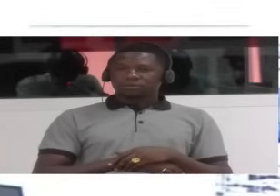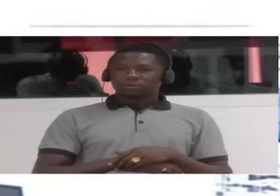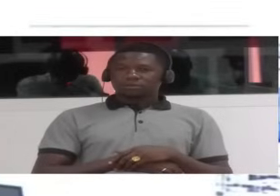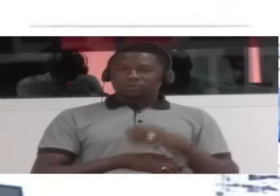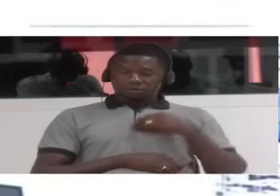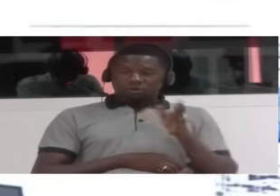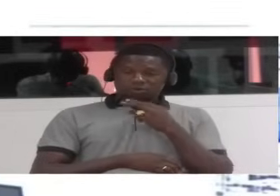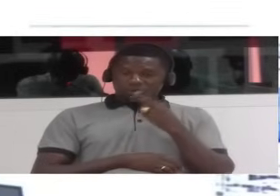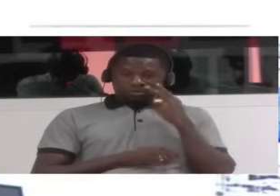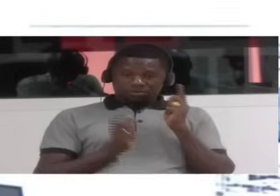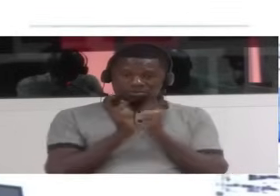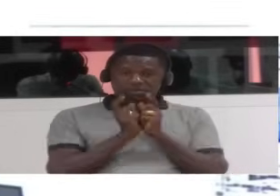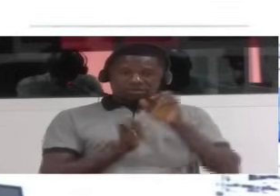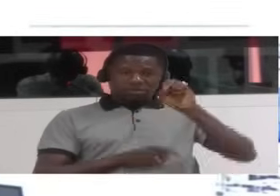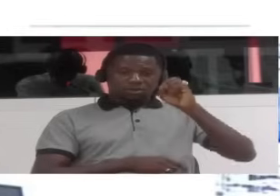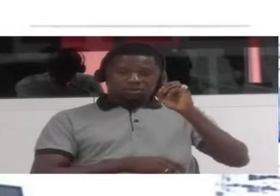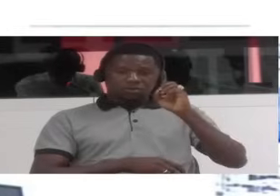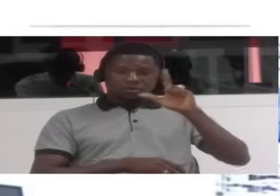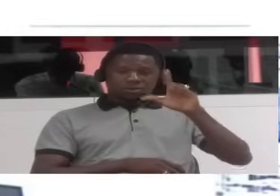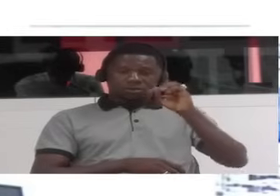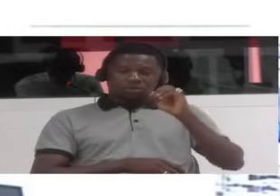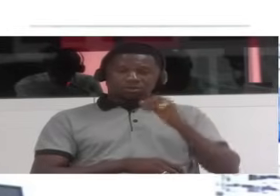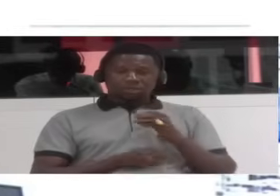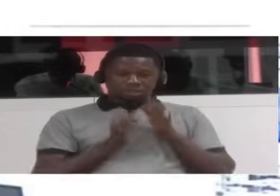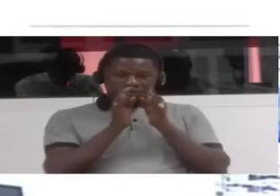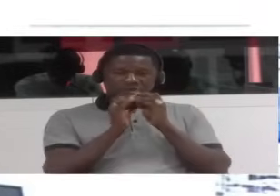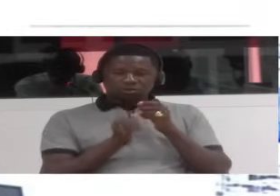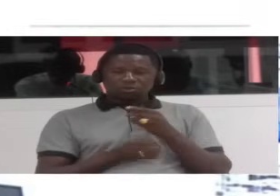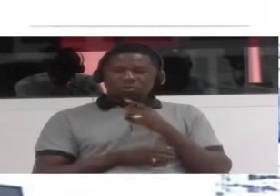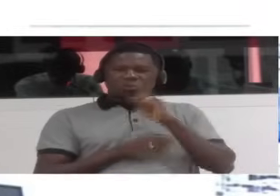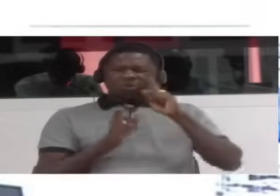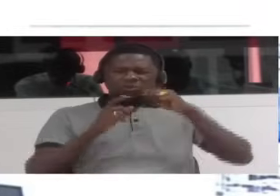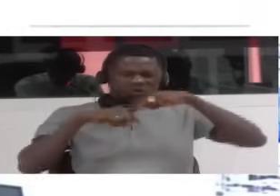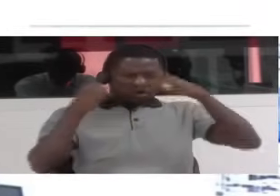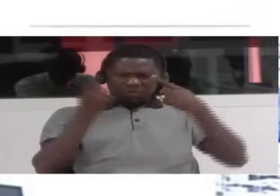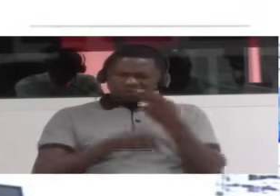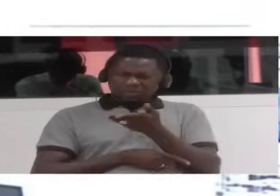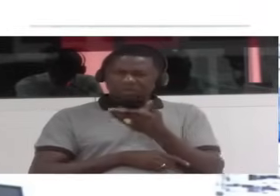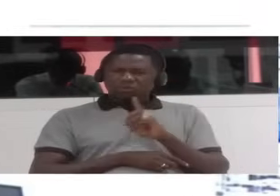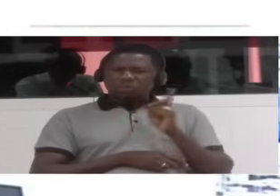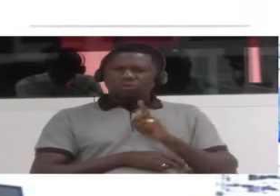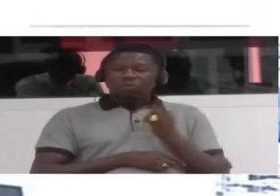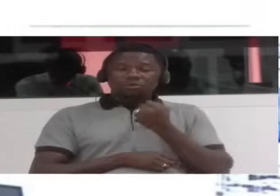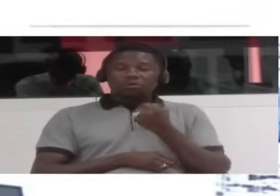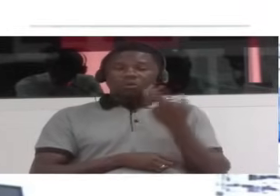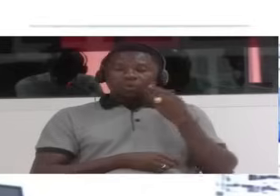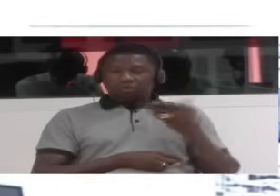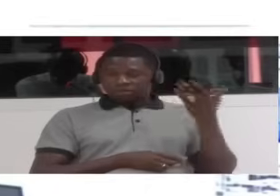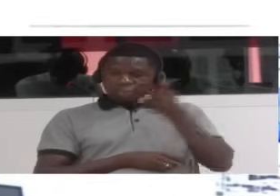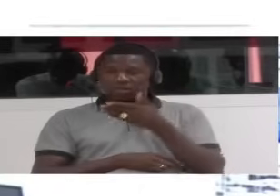I went to see Solo. I told him, Solo, what is all about this? Because when we were